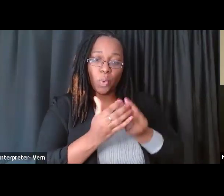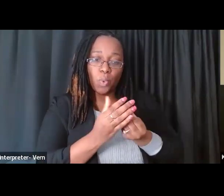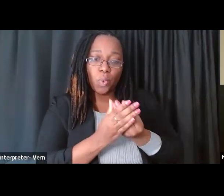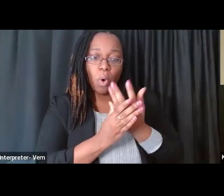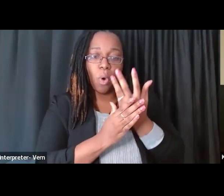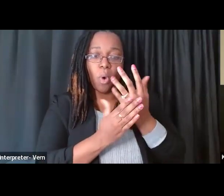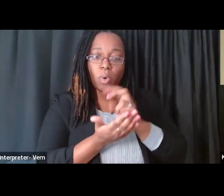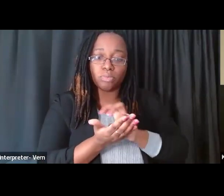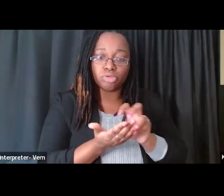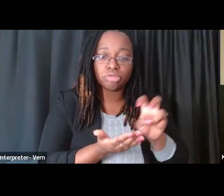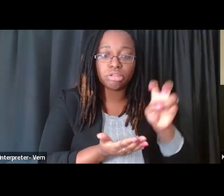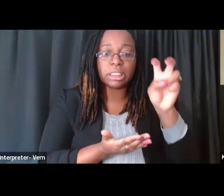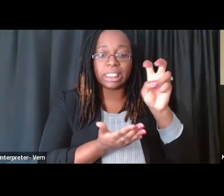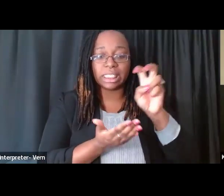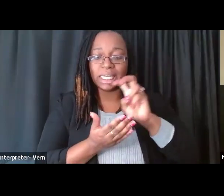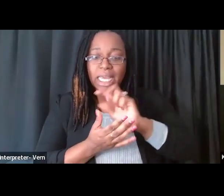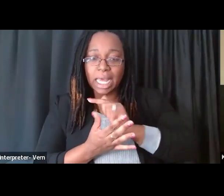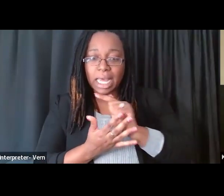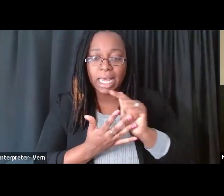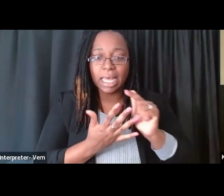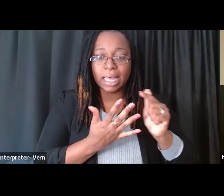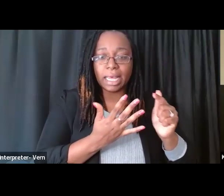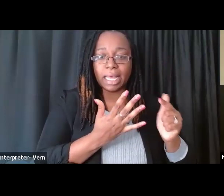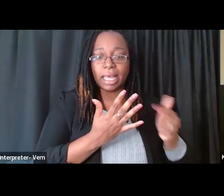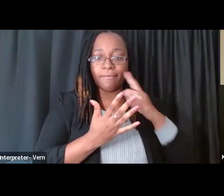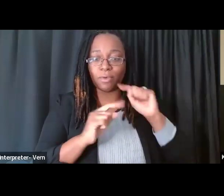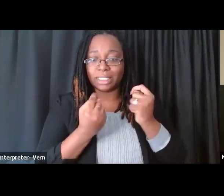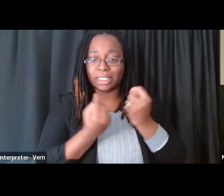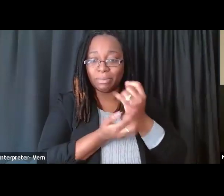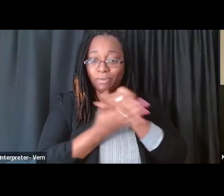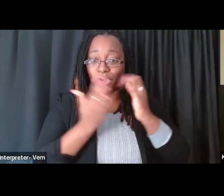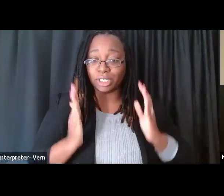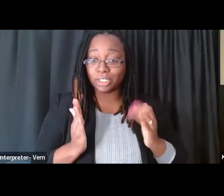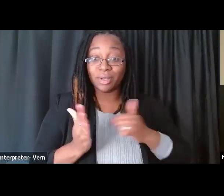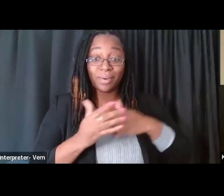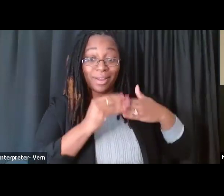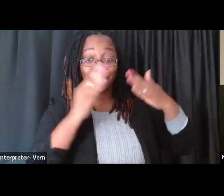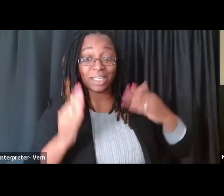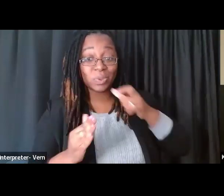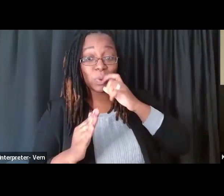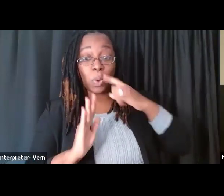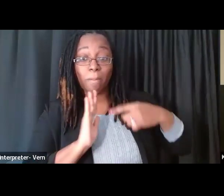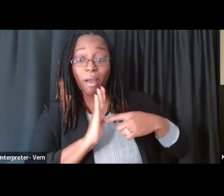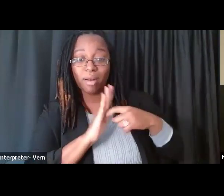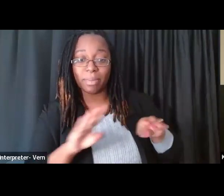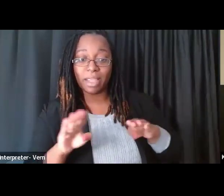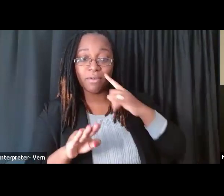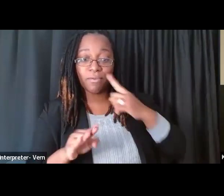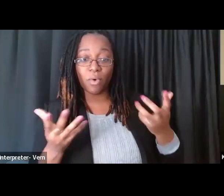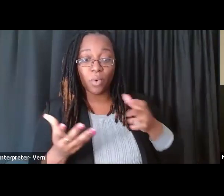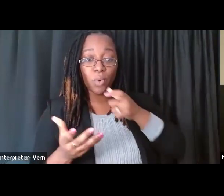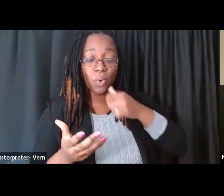artists. We are leaders who model behavior for all who encounter us. I think of one of my favorite Buddhist